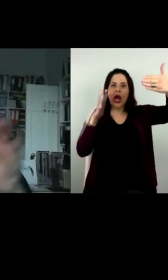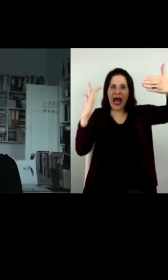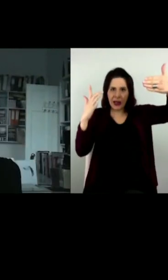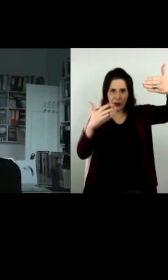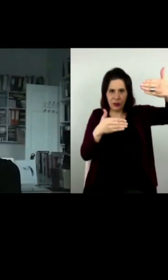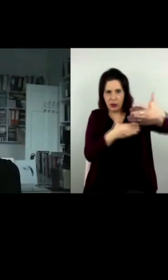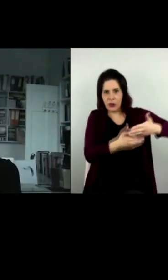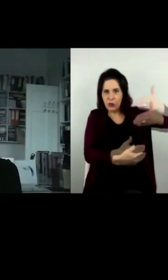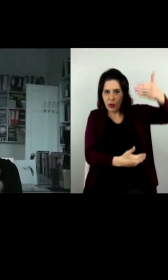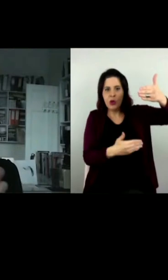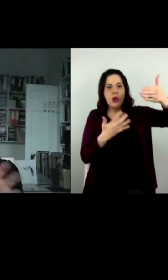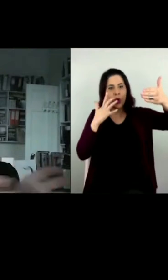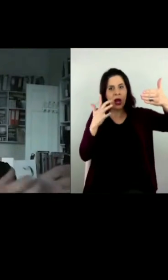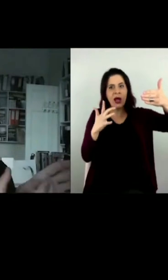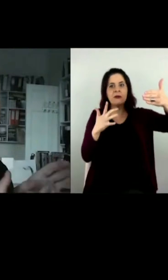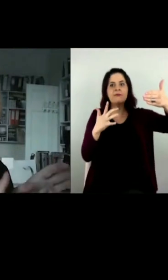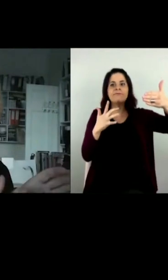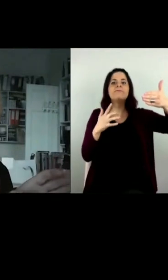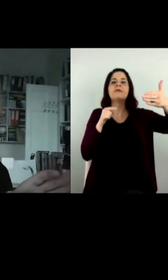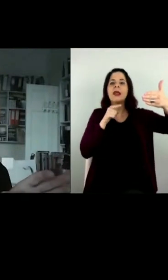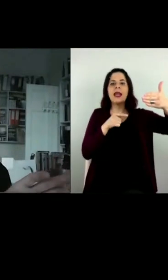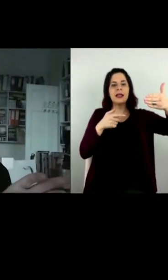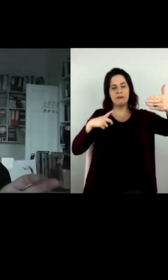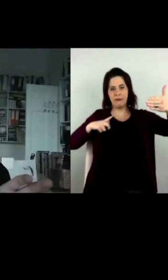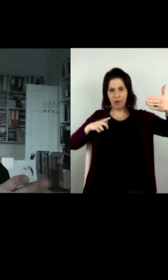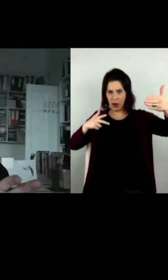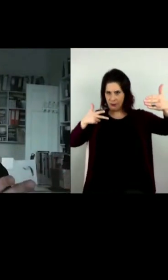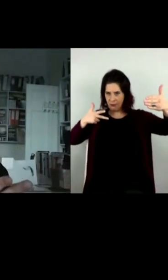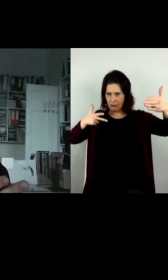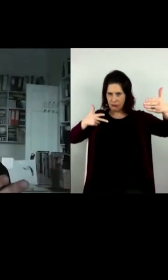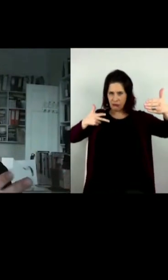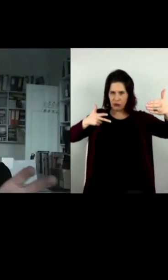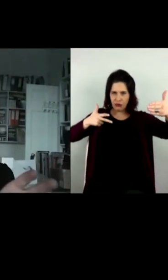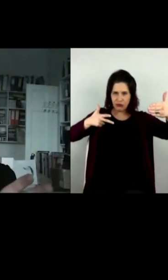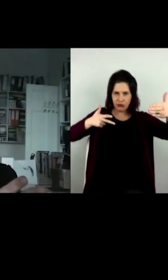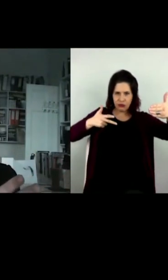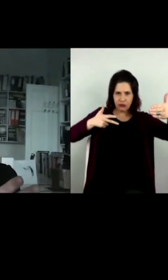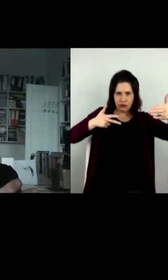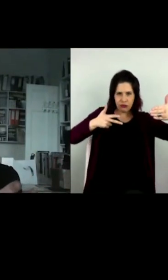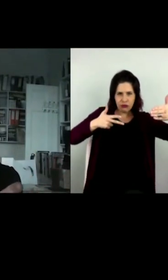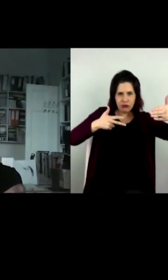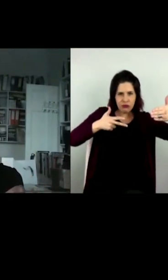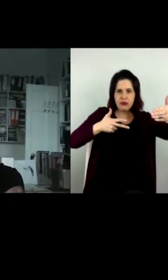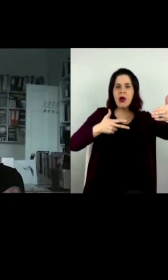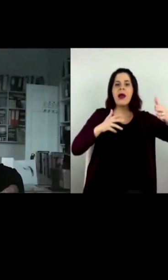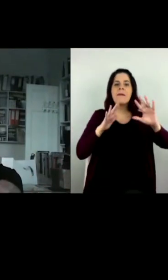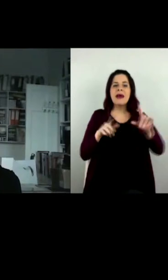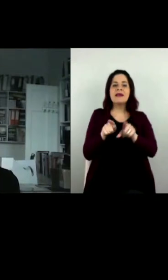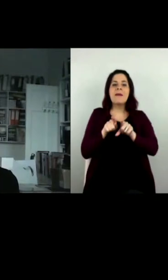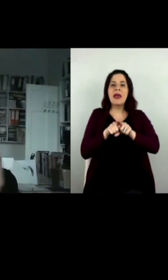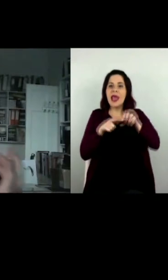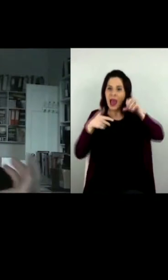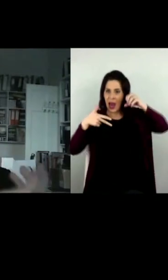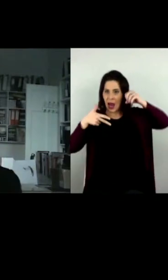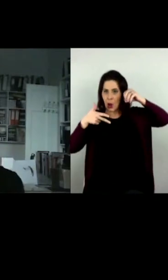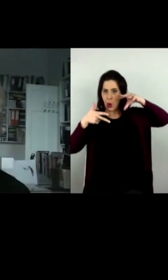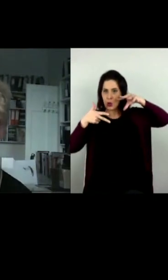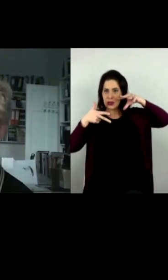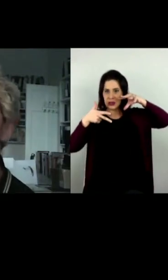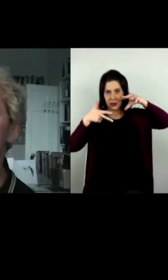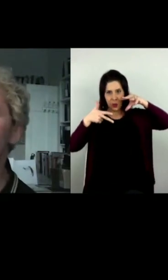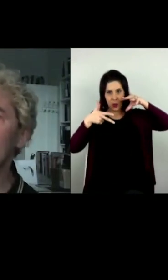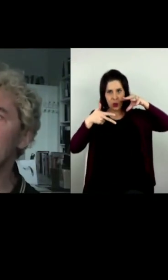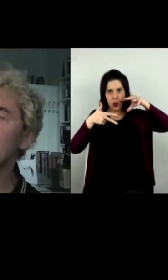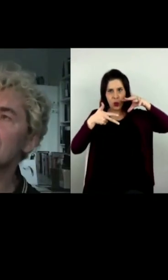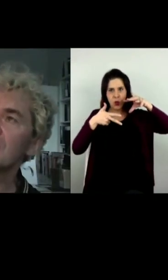he moved the camera, but he also moved the light. You know, so the light was moving as well. So the shadow,